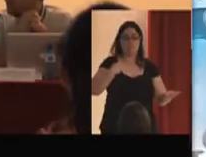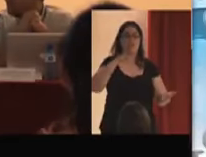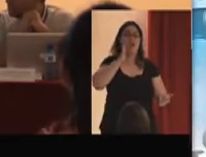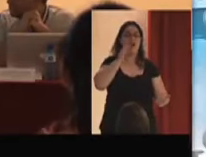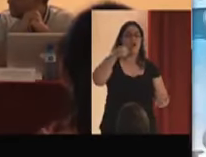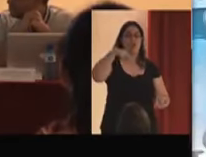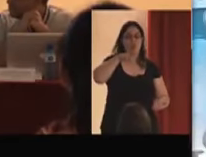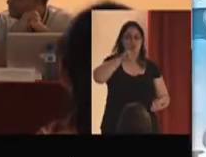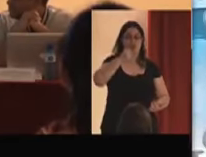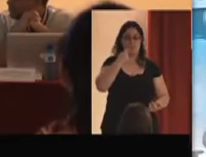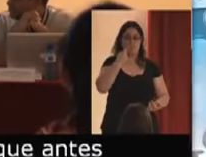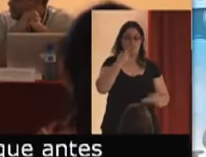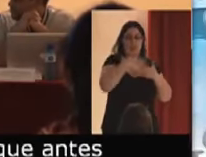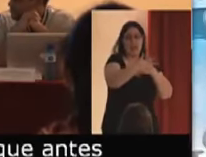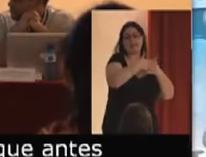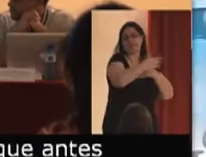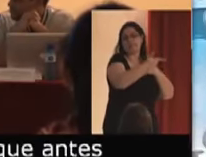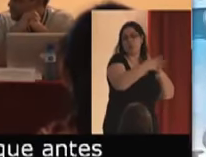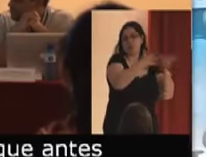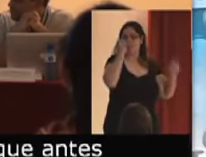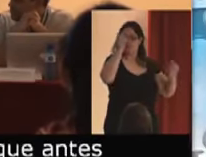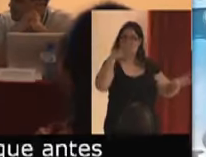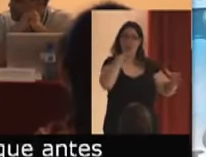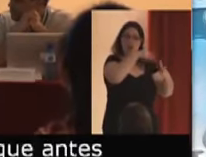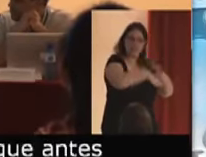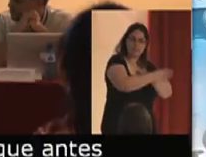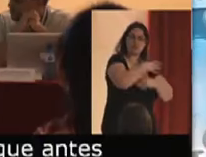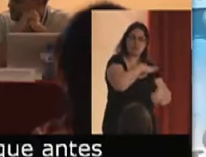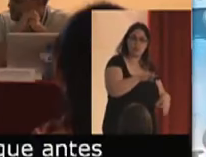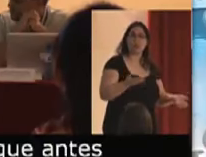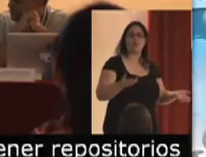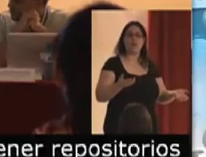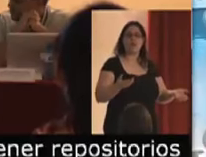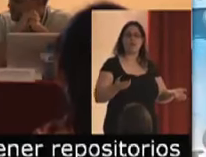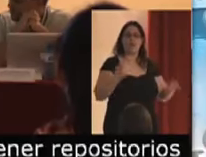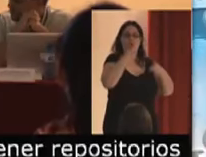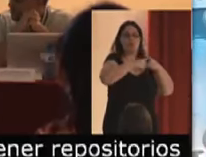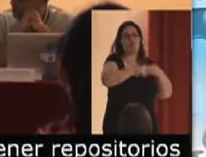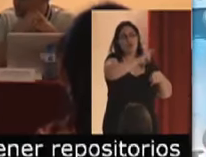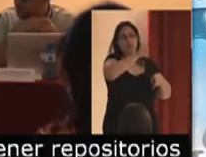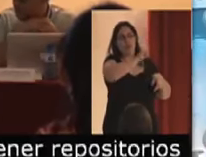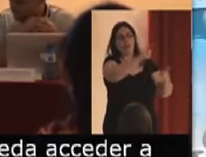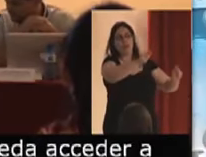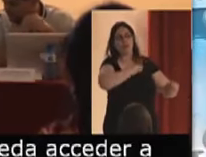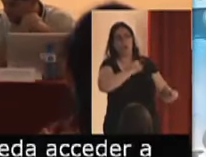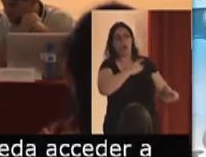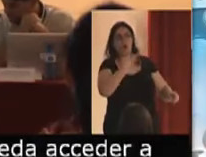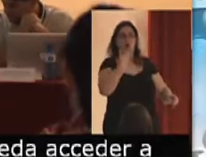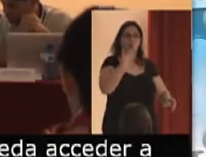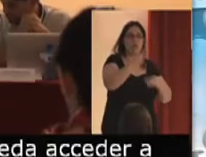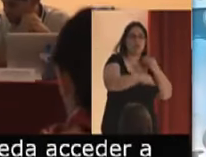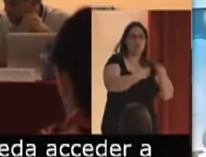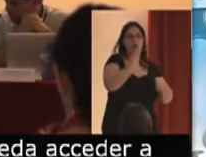Well, the approach that Antonio mentioned, where you have large repositories that the professor can have access